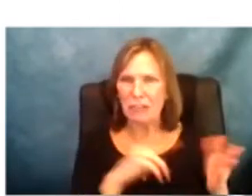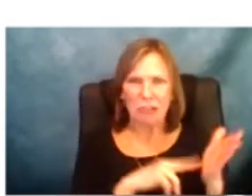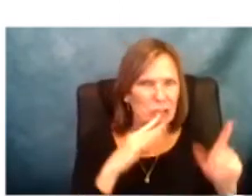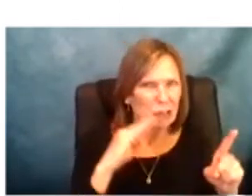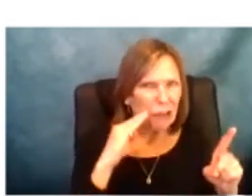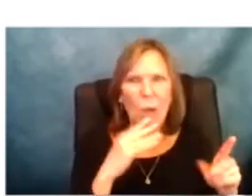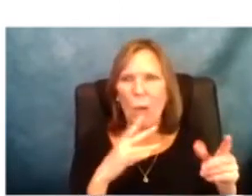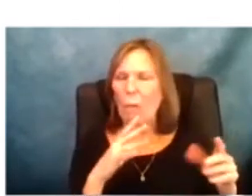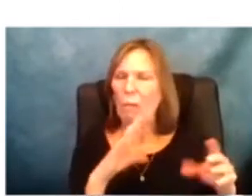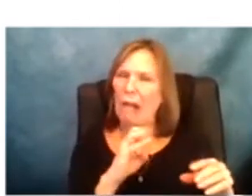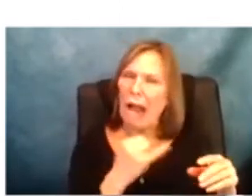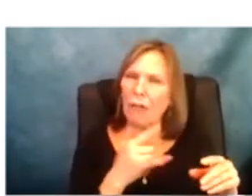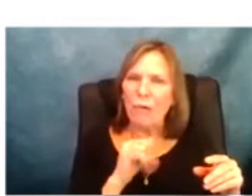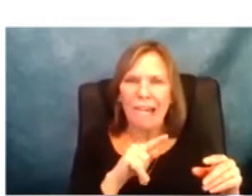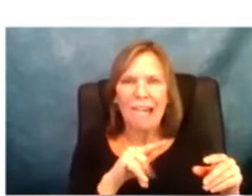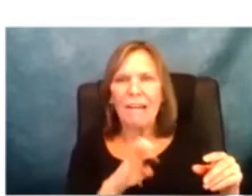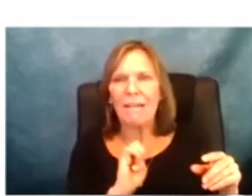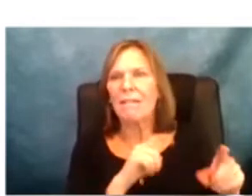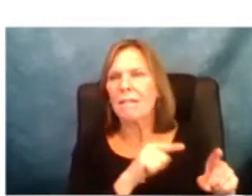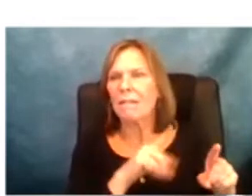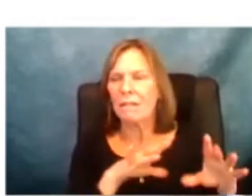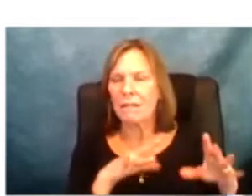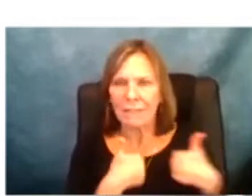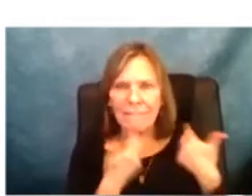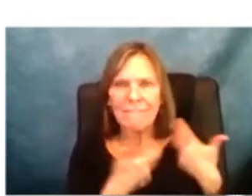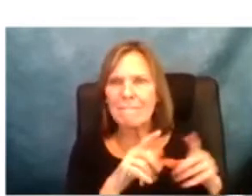highlight systems that support